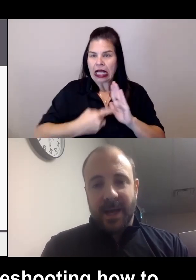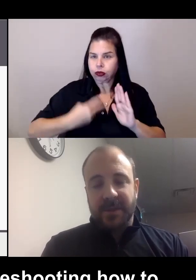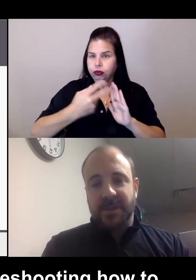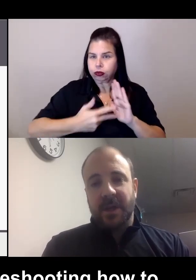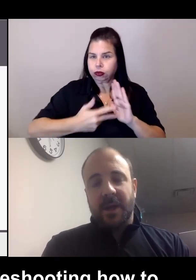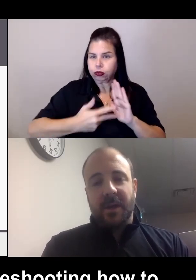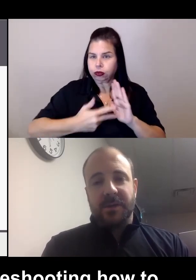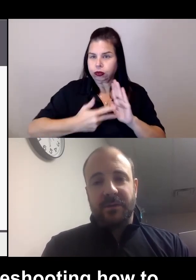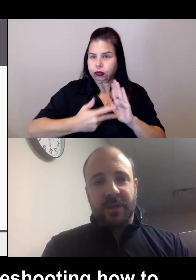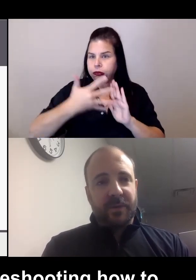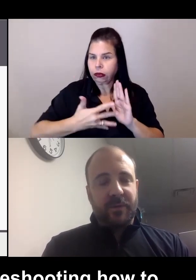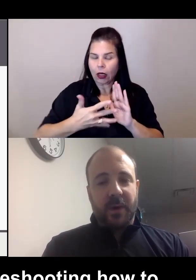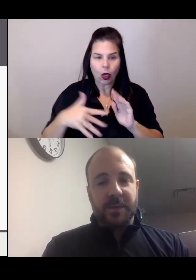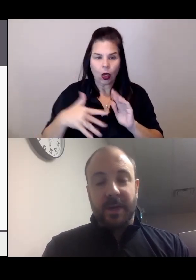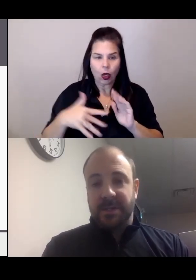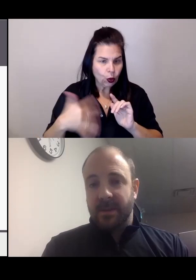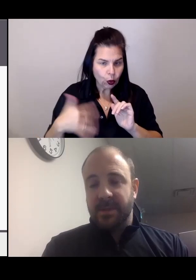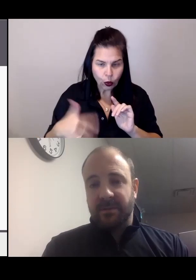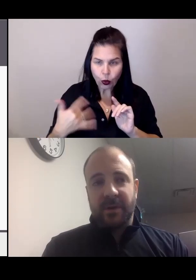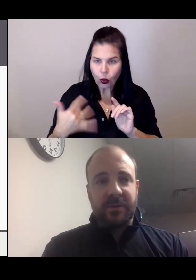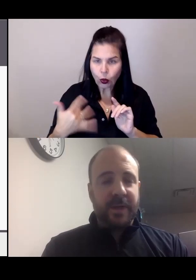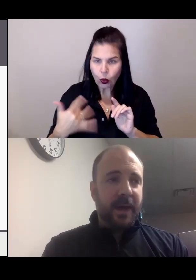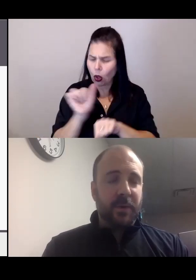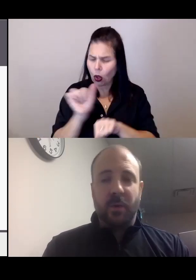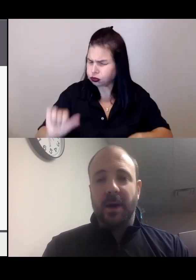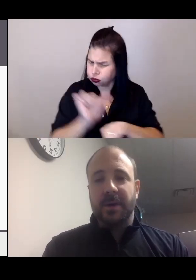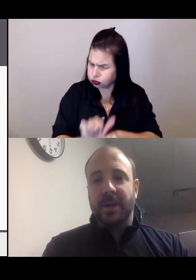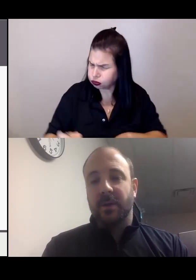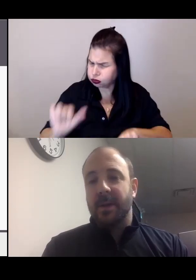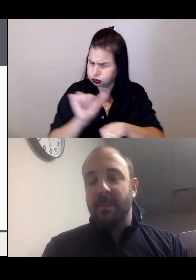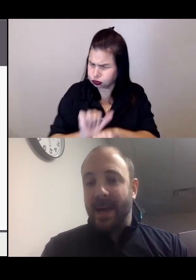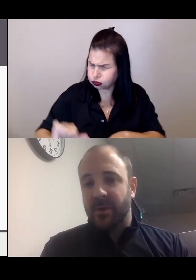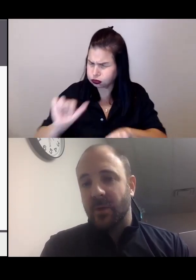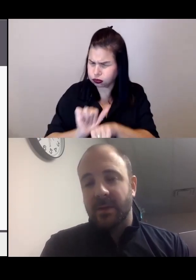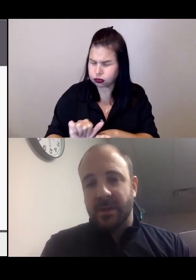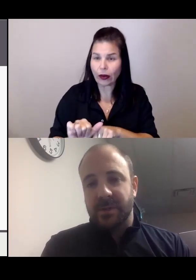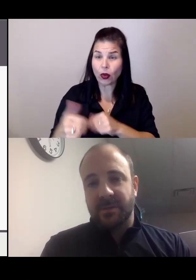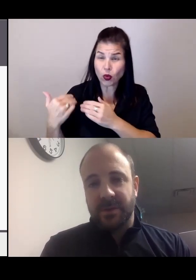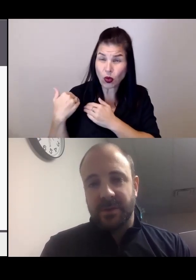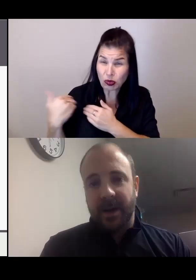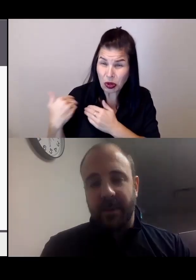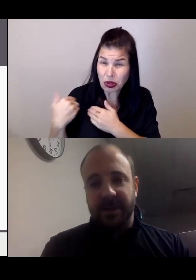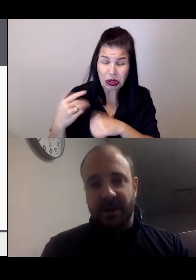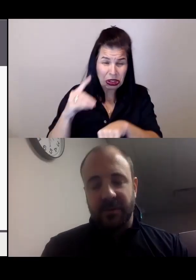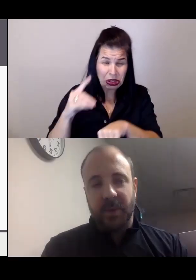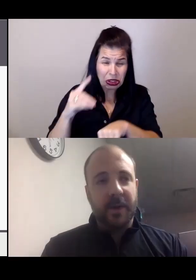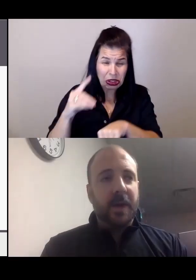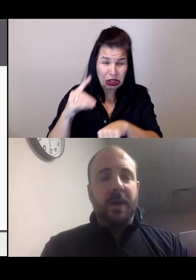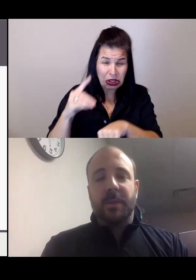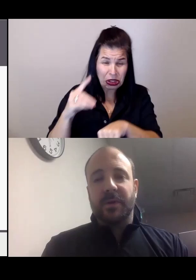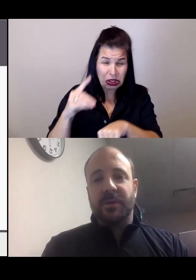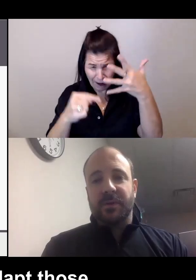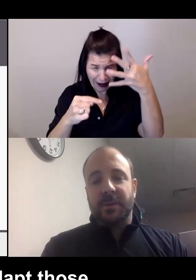outstanding tasks into fillable forms. And the steps involved in that required not only mastering the use of Adobe Acrobat